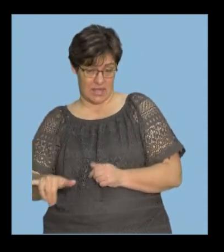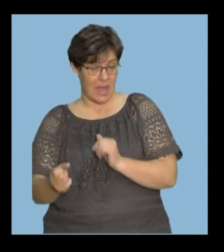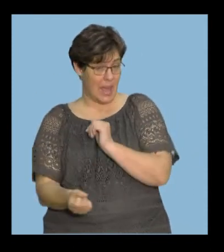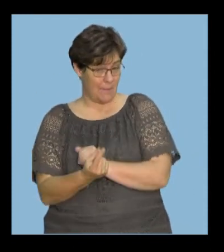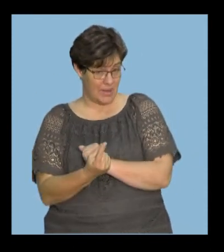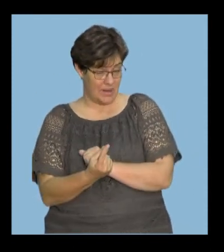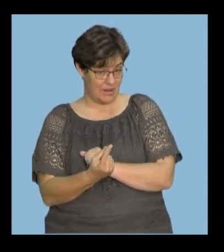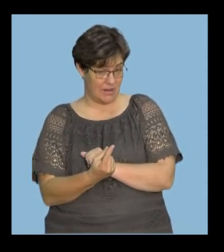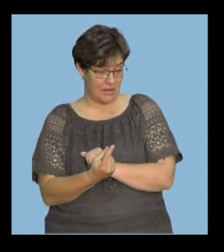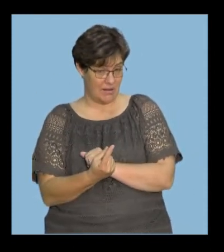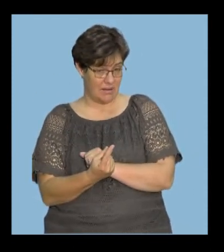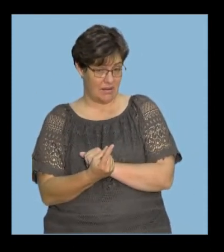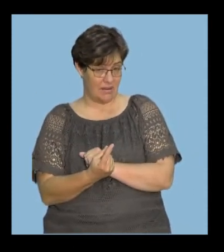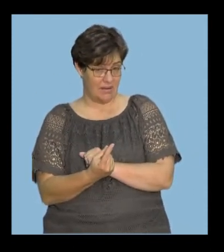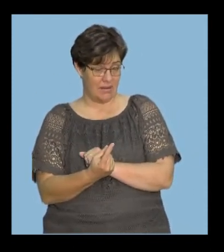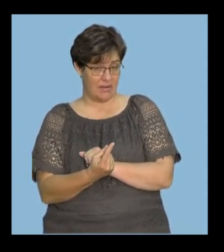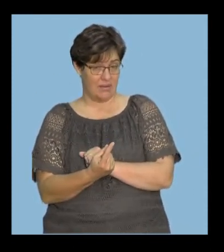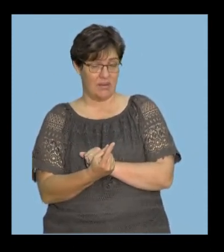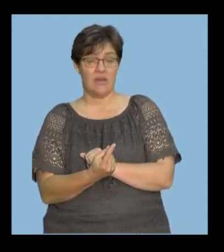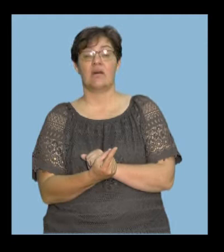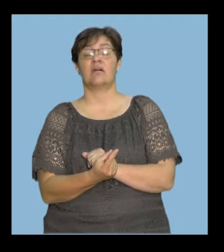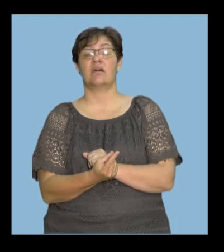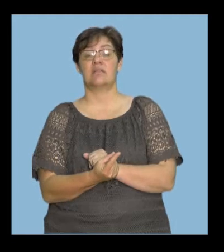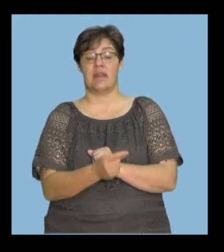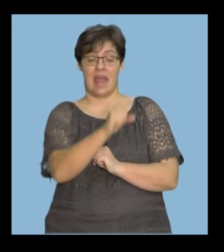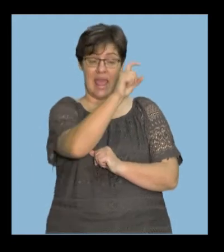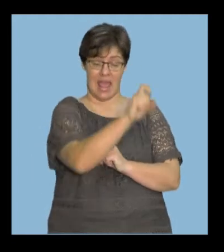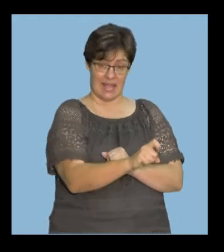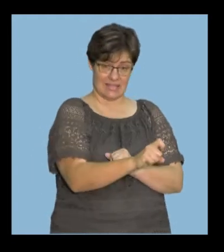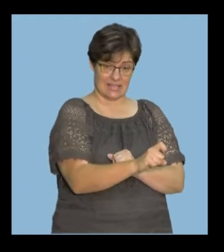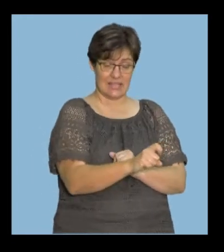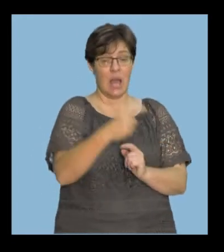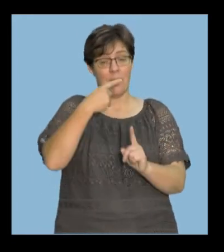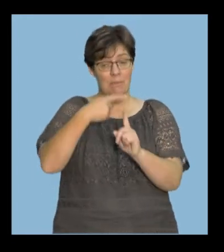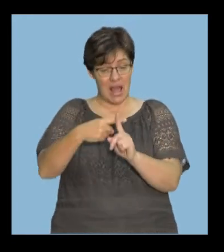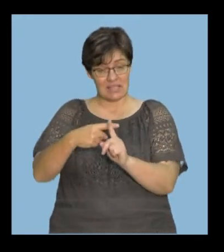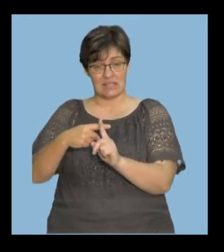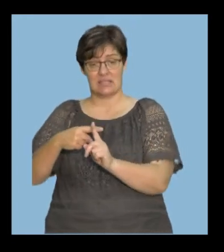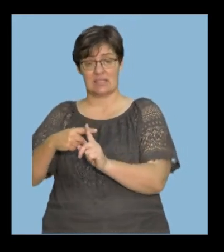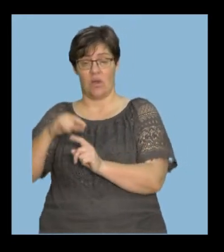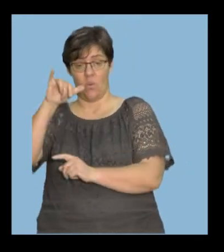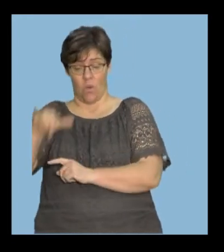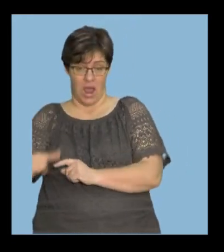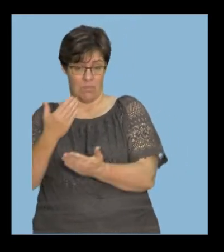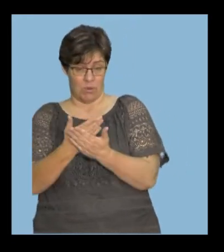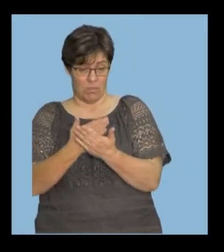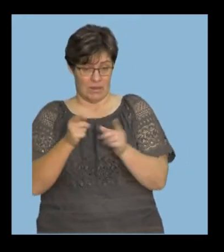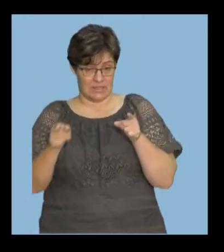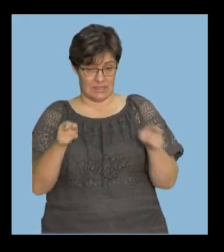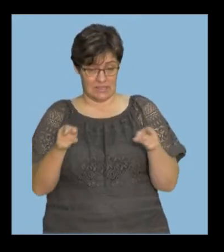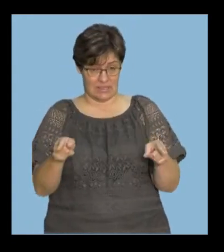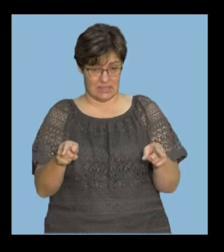taking place, then we can take the probability of X plus the probability of